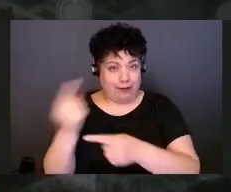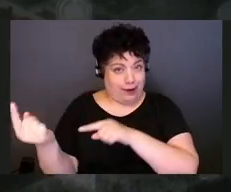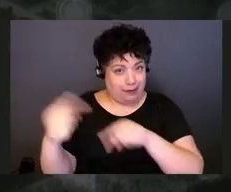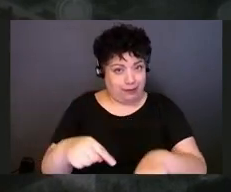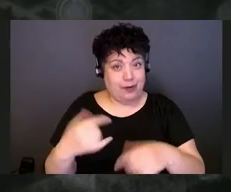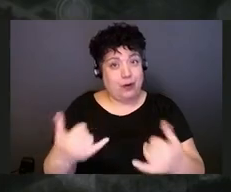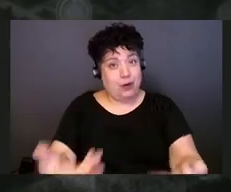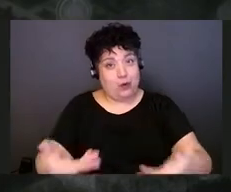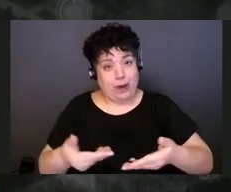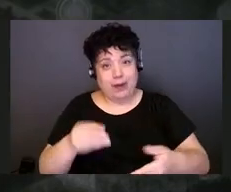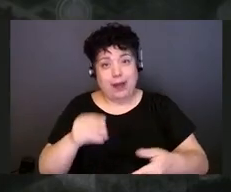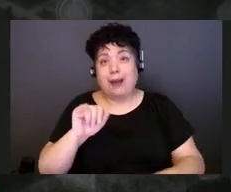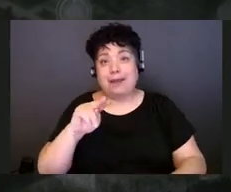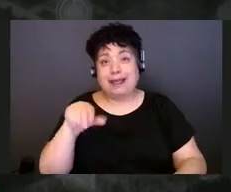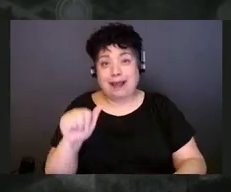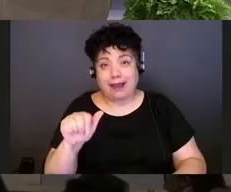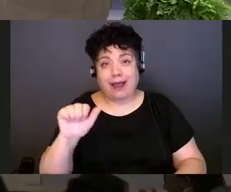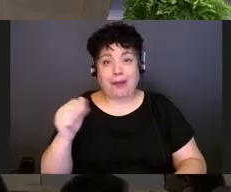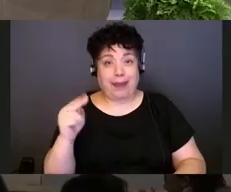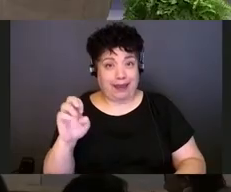welcome Amina Ahmed.